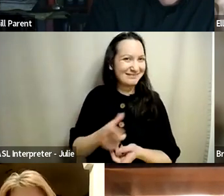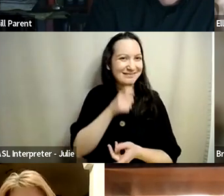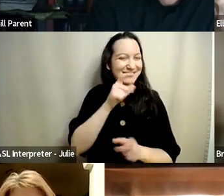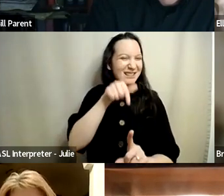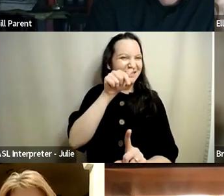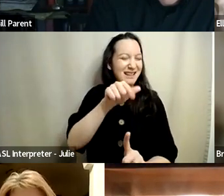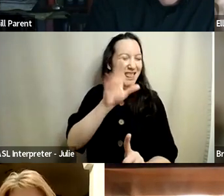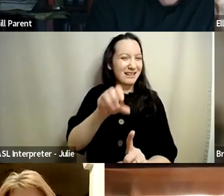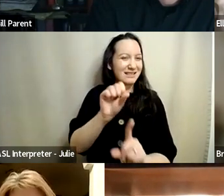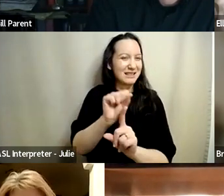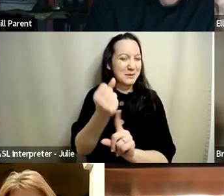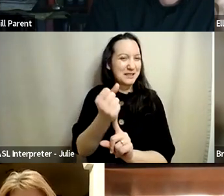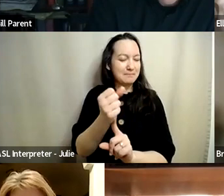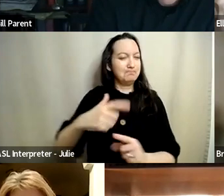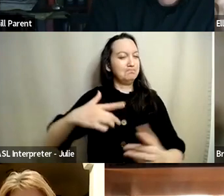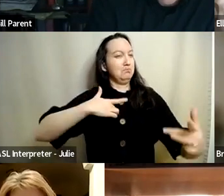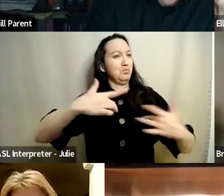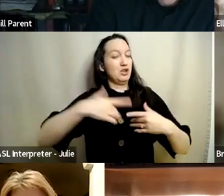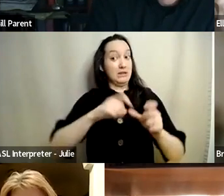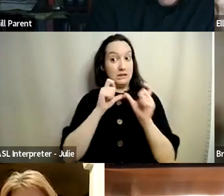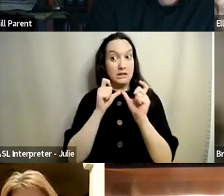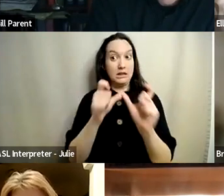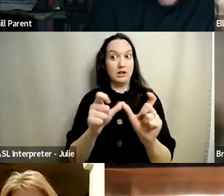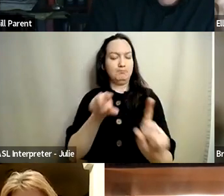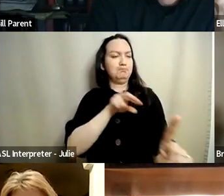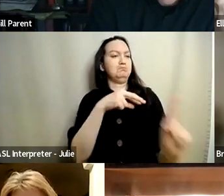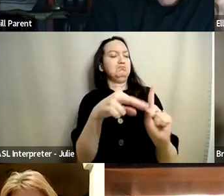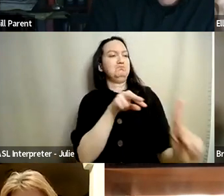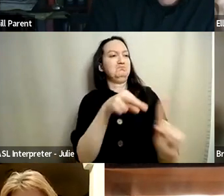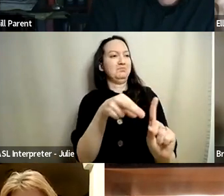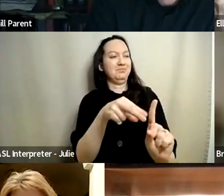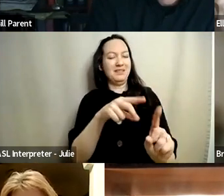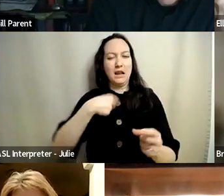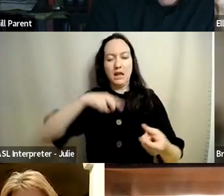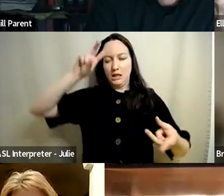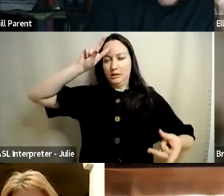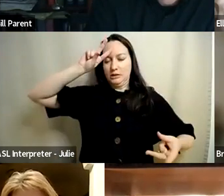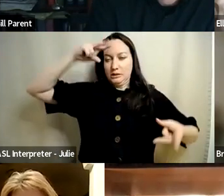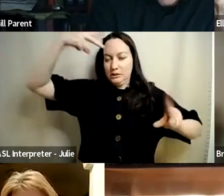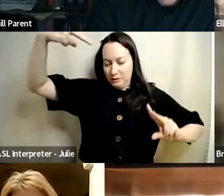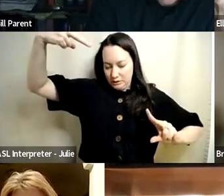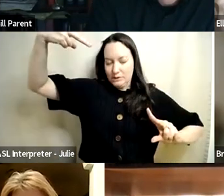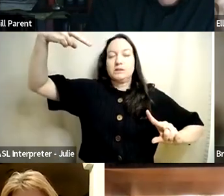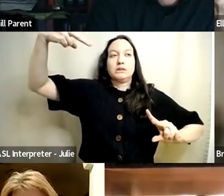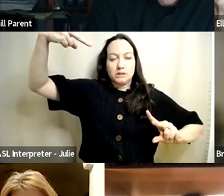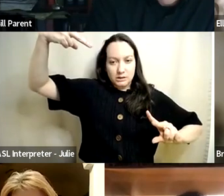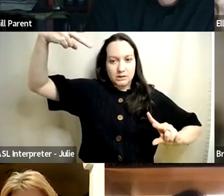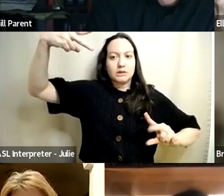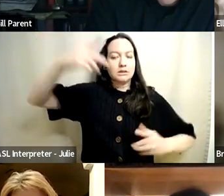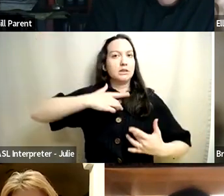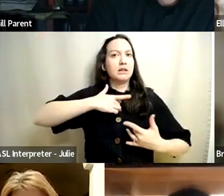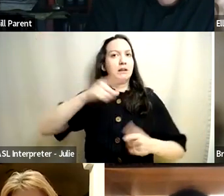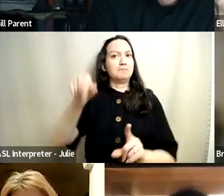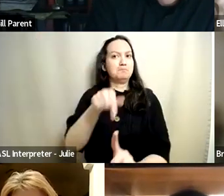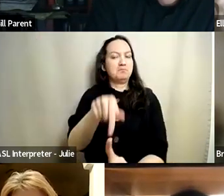called for in that instance. And I just am concerned about continuing that perception. I think that's a misperception that that's always what